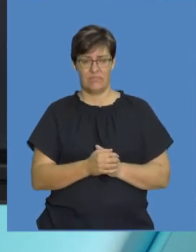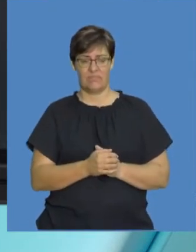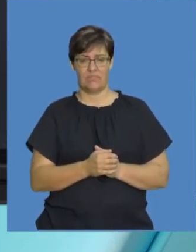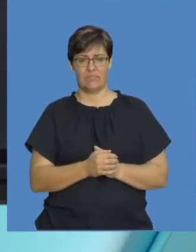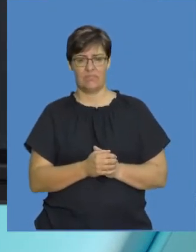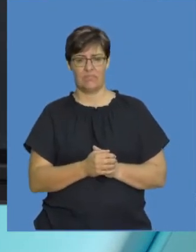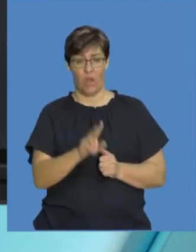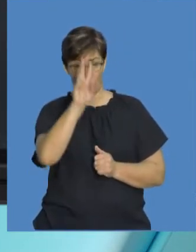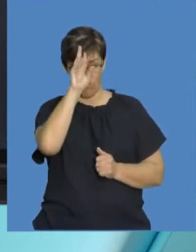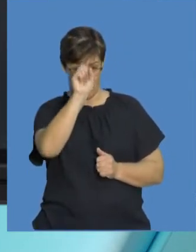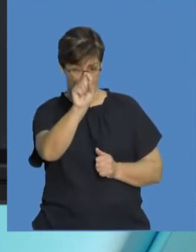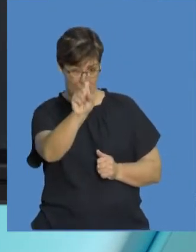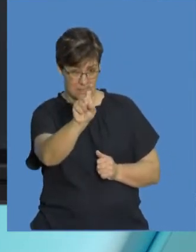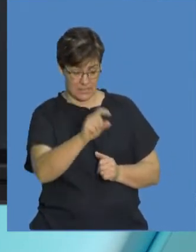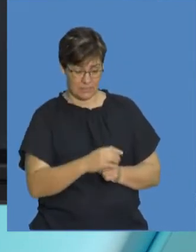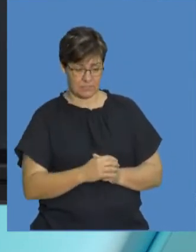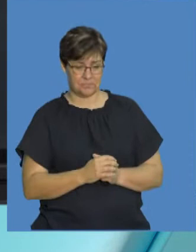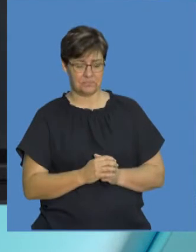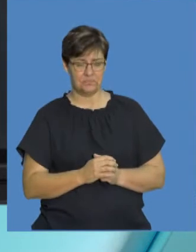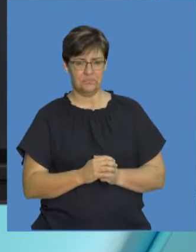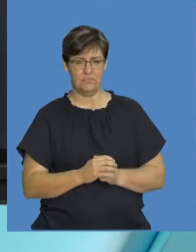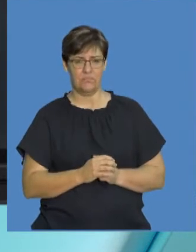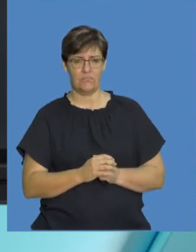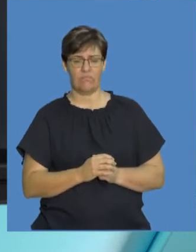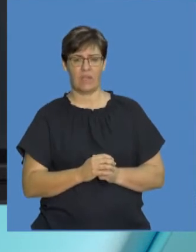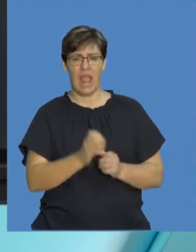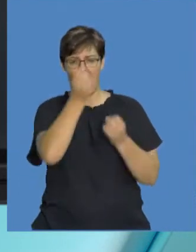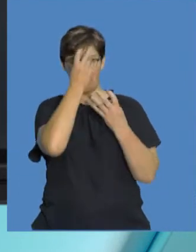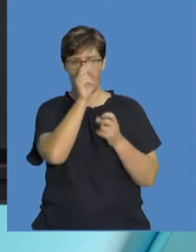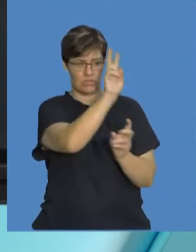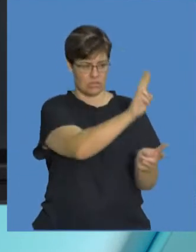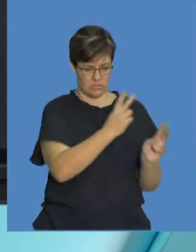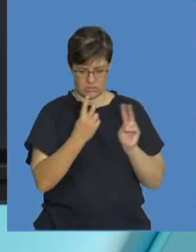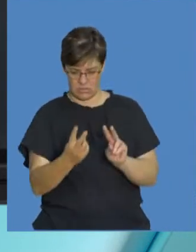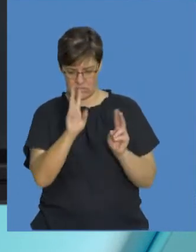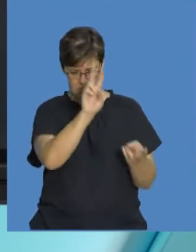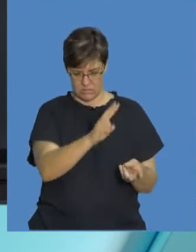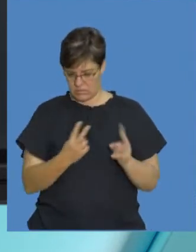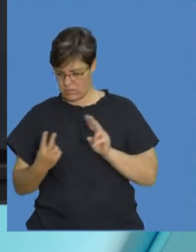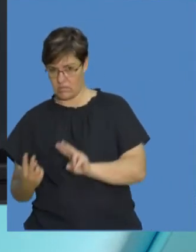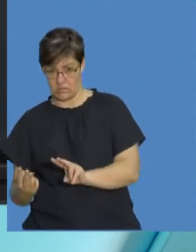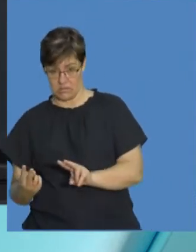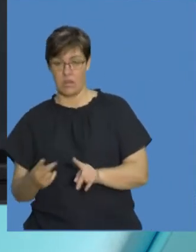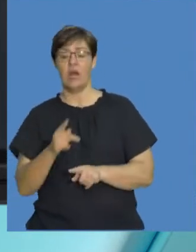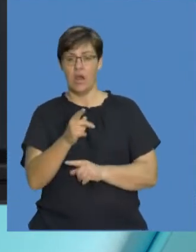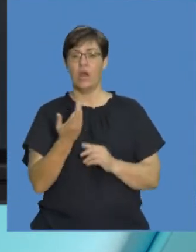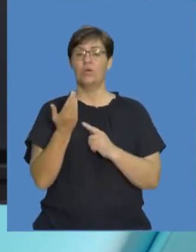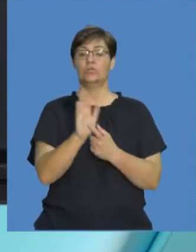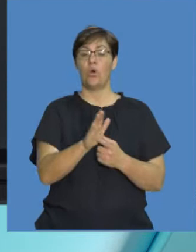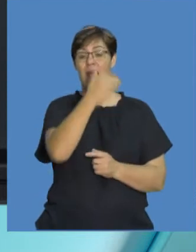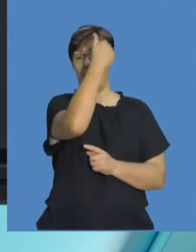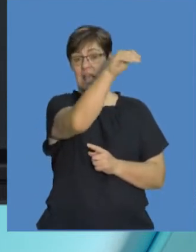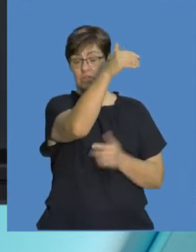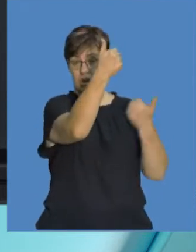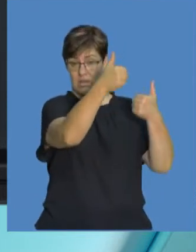transactions. Okay, now remember something else. When we had our flow of information, we